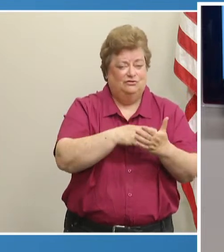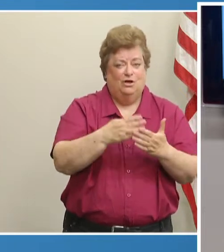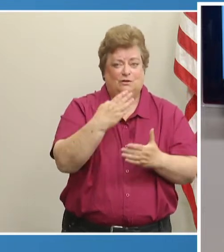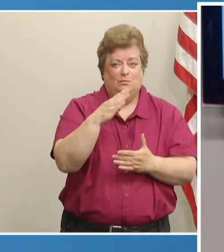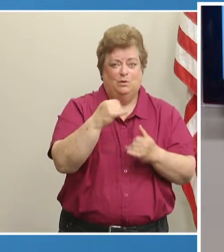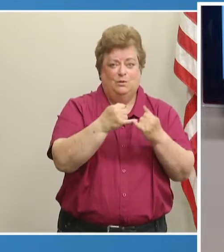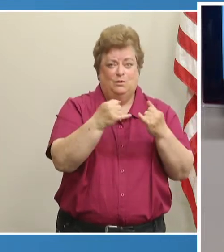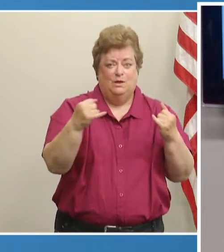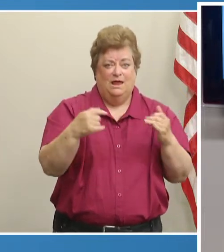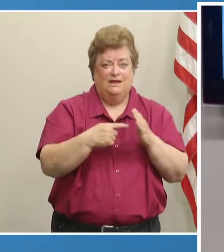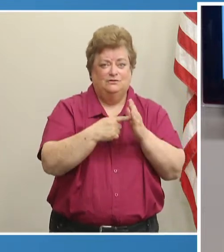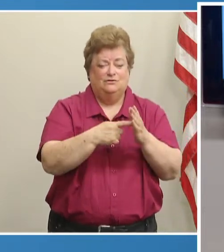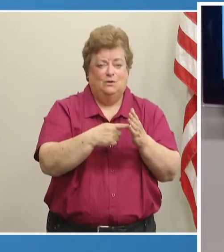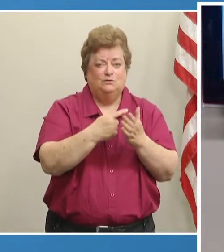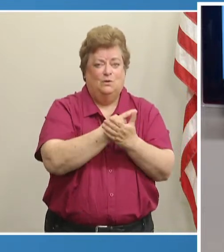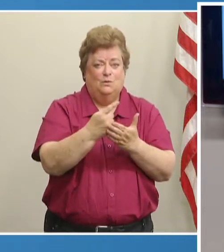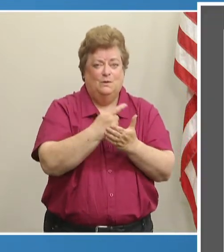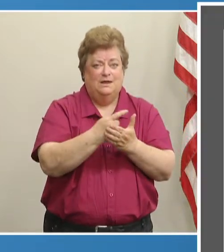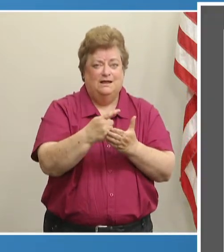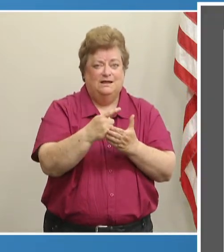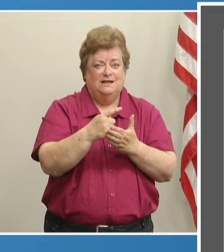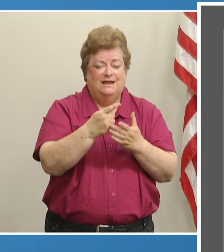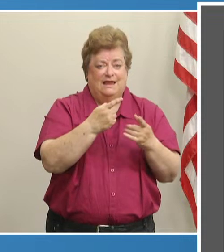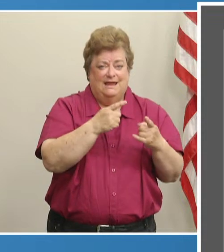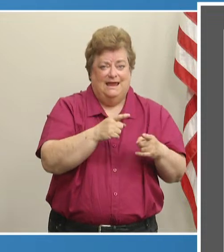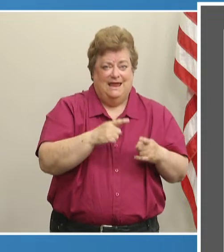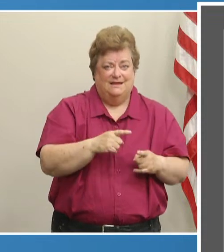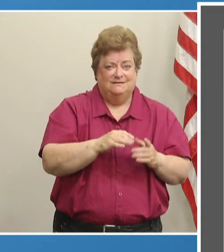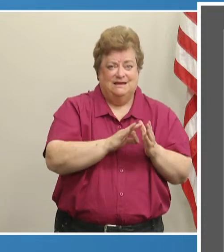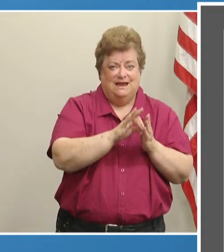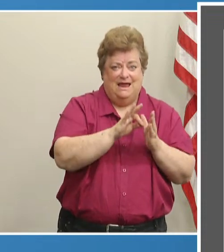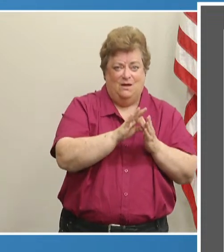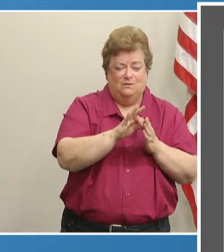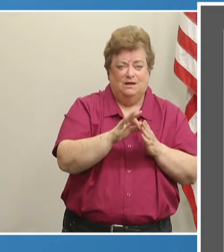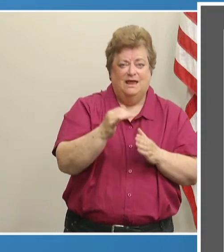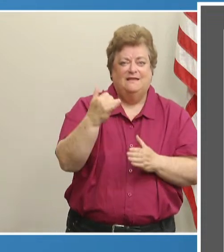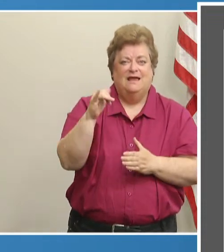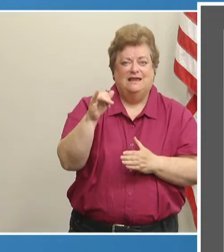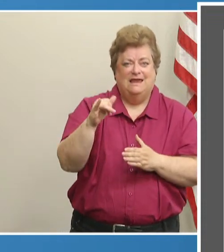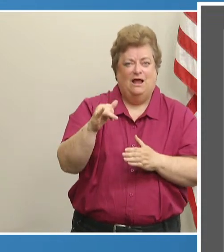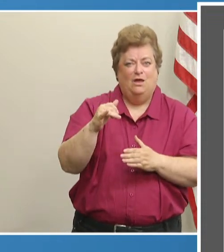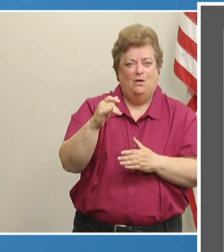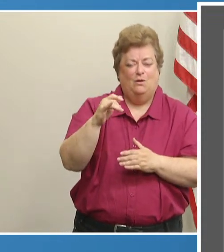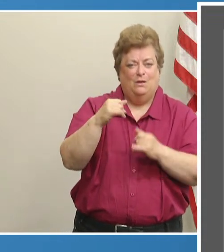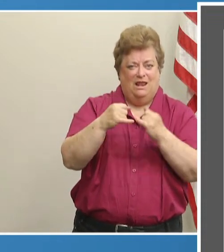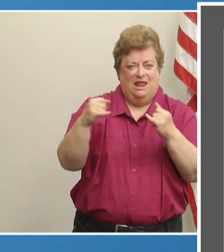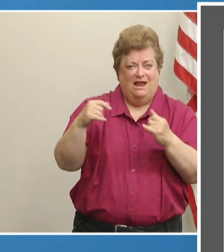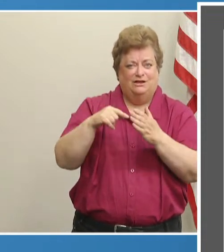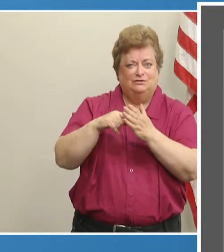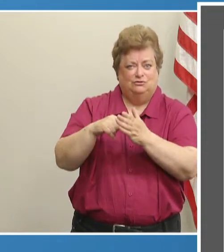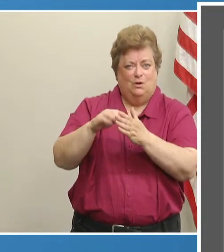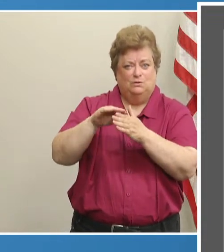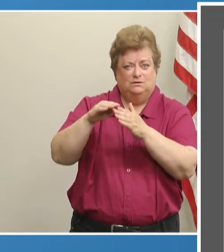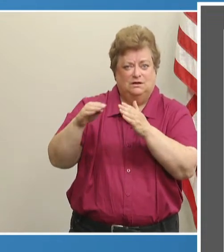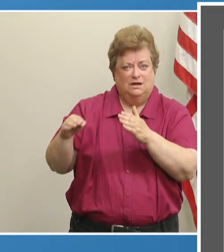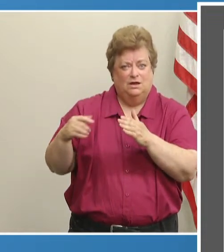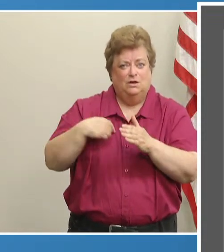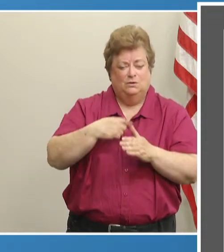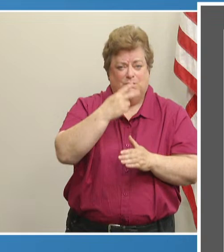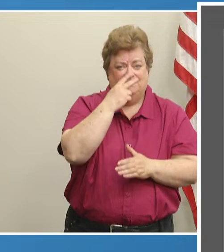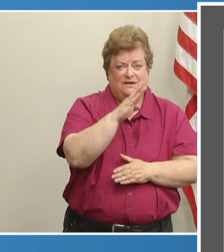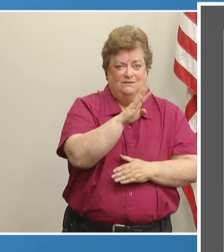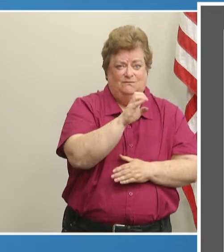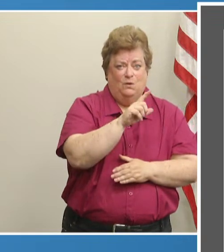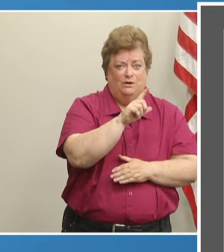line shows the weekly case count, and the yellow line shows the trend downward. We have seen a decline from 420